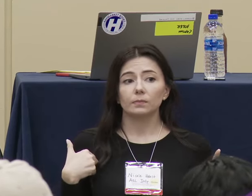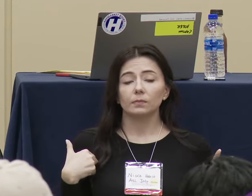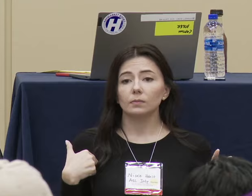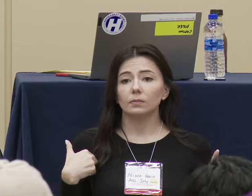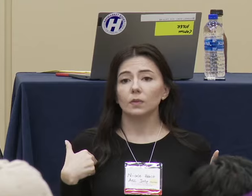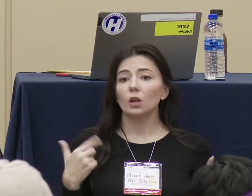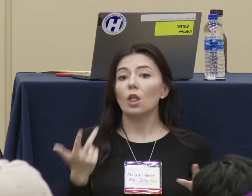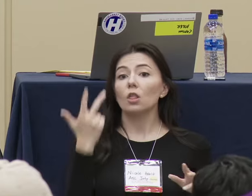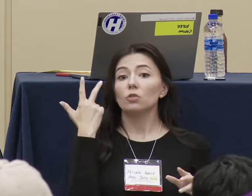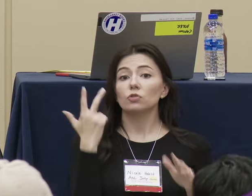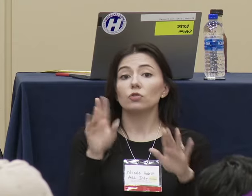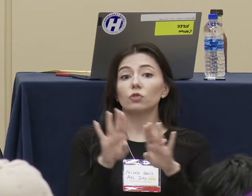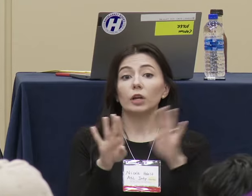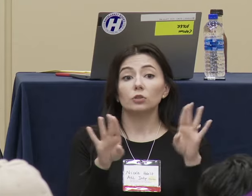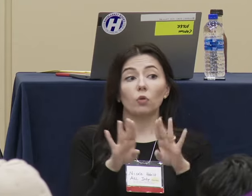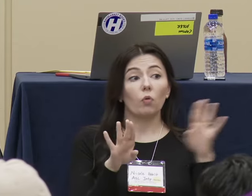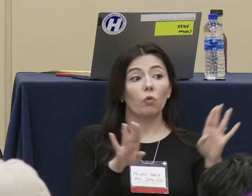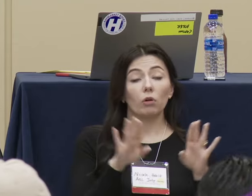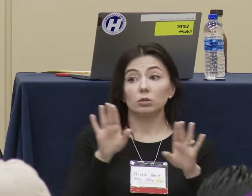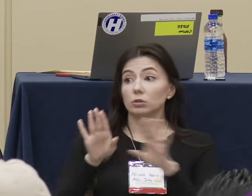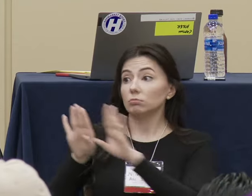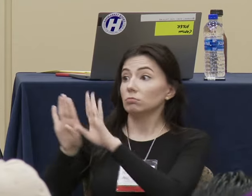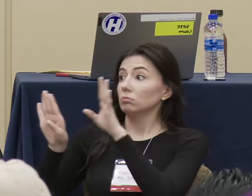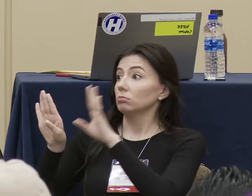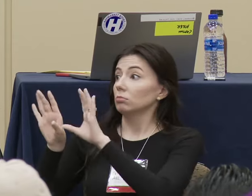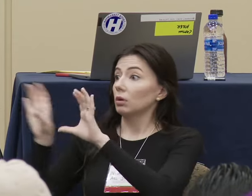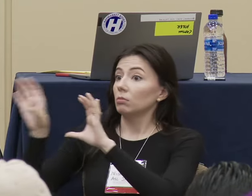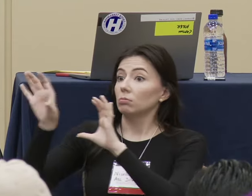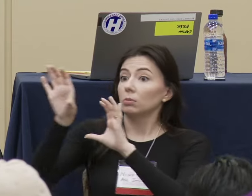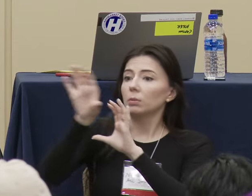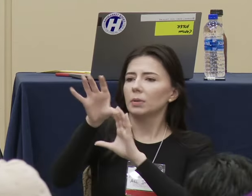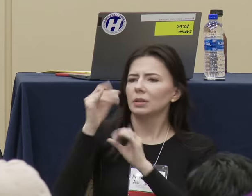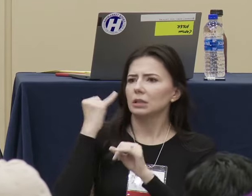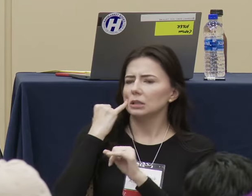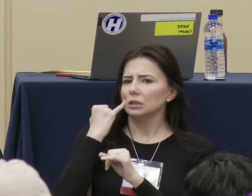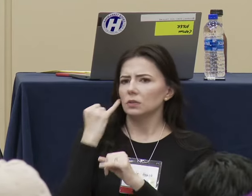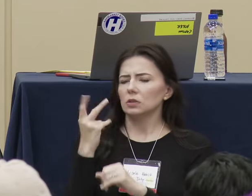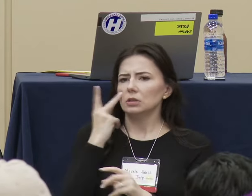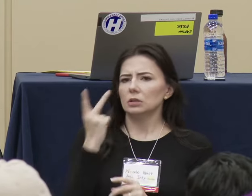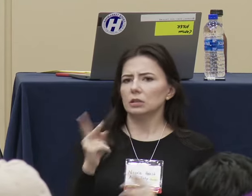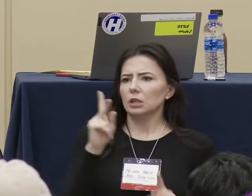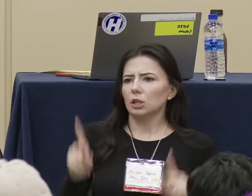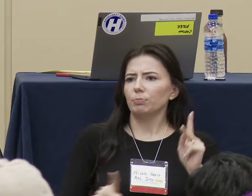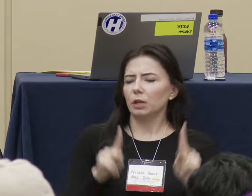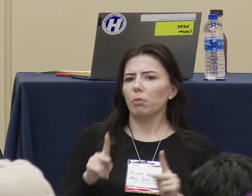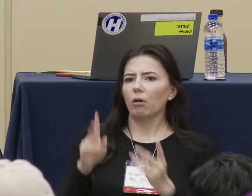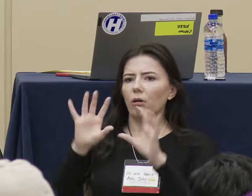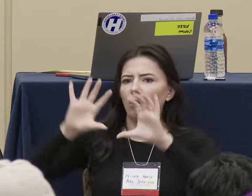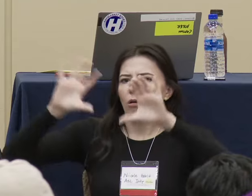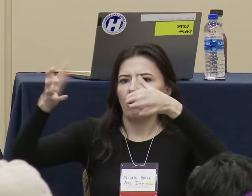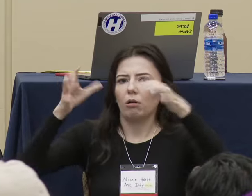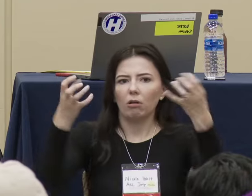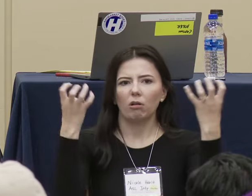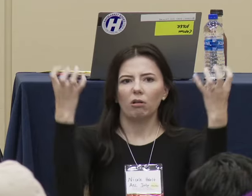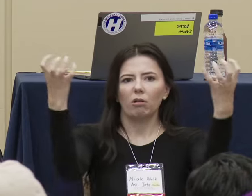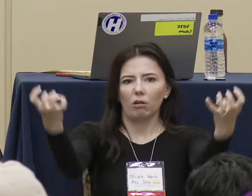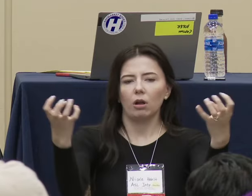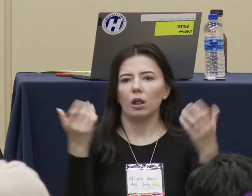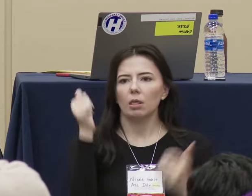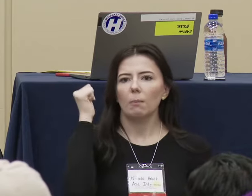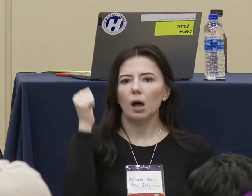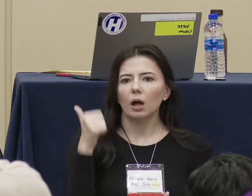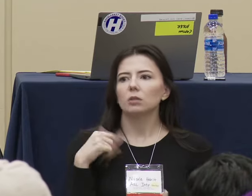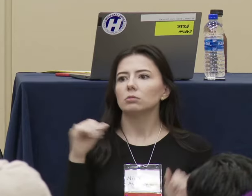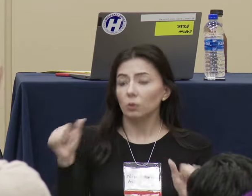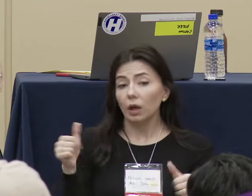There's three doors like in the room. If you see people that are kind of like congregating in the back, they can also come through other doors. And also if people can, you know,